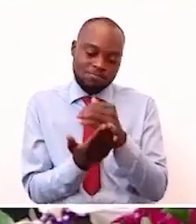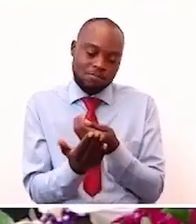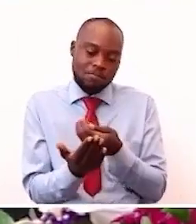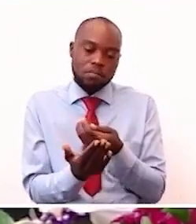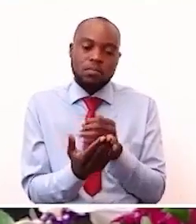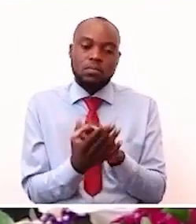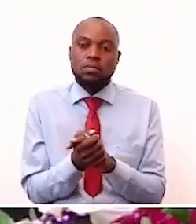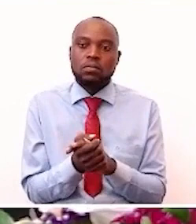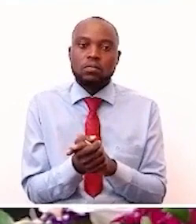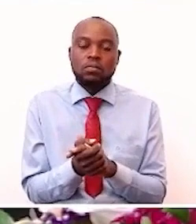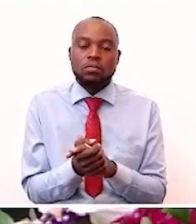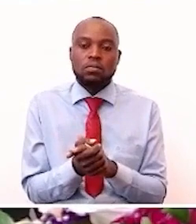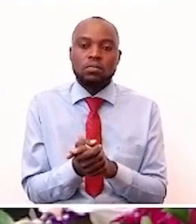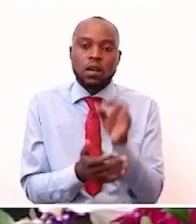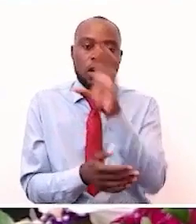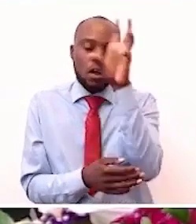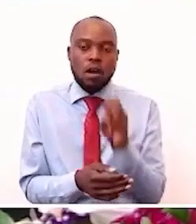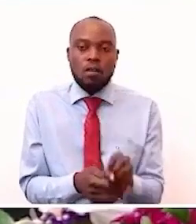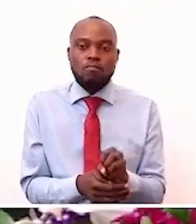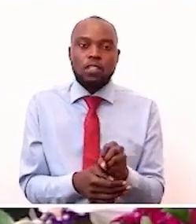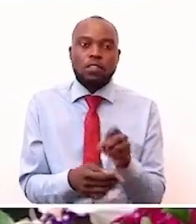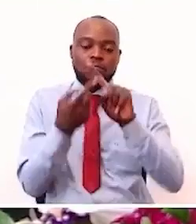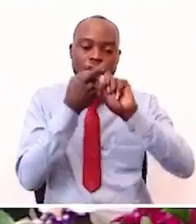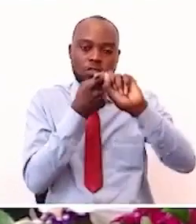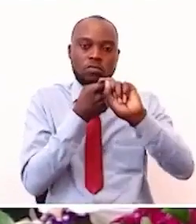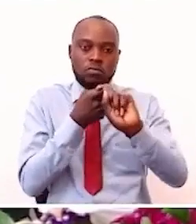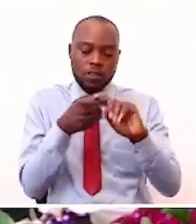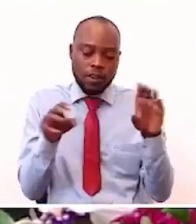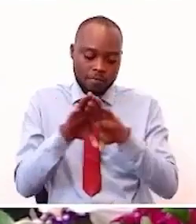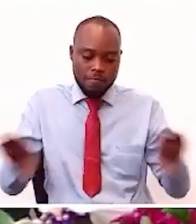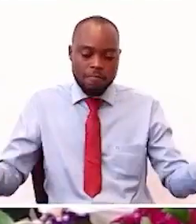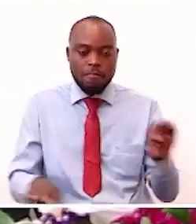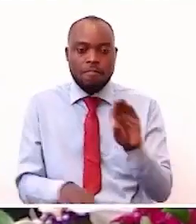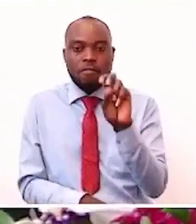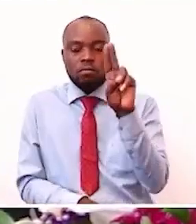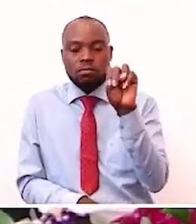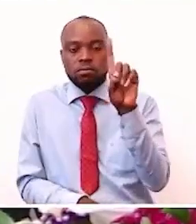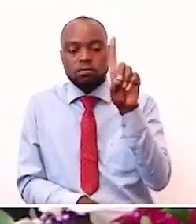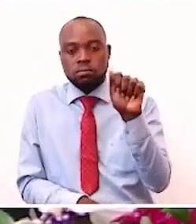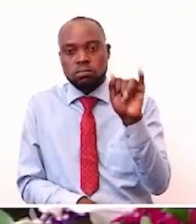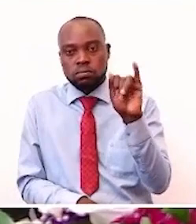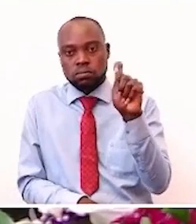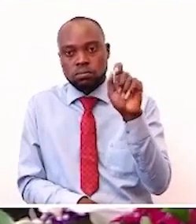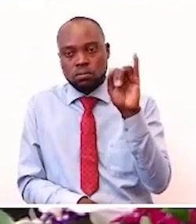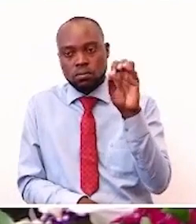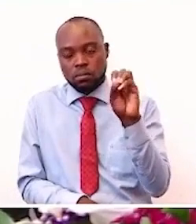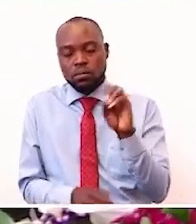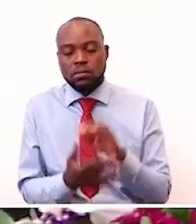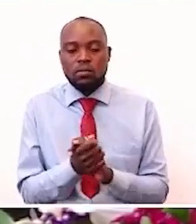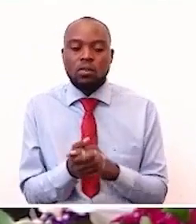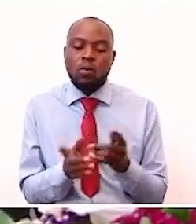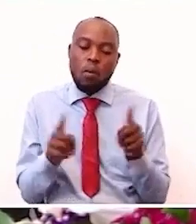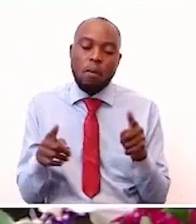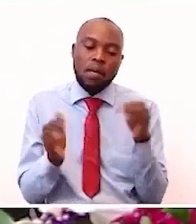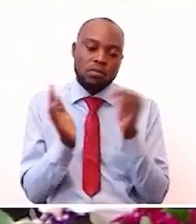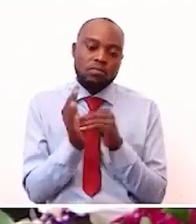AU. The African Union Foundation. We've got also the Legal Aid Fund for the African Human Rights Institutions. And we